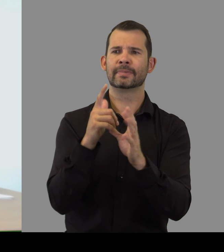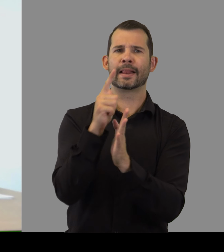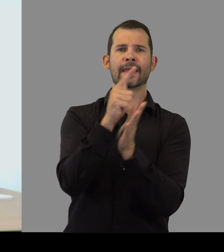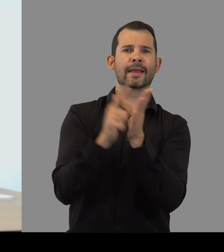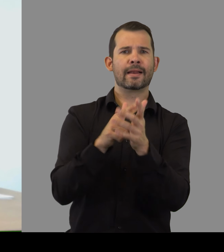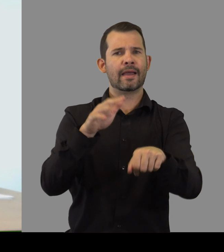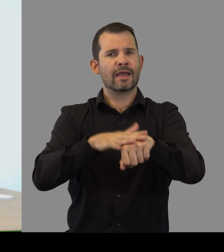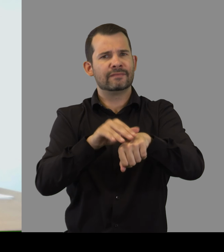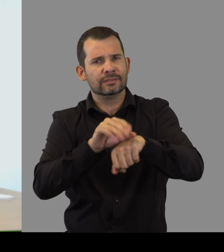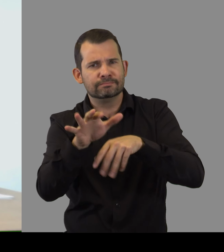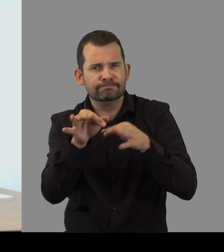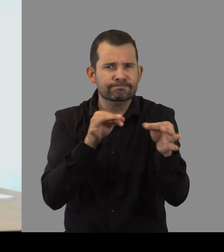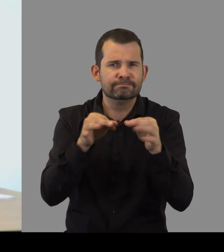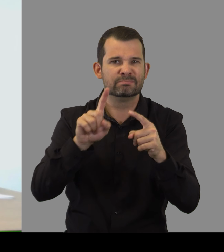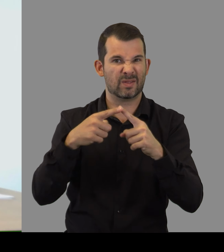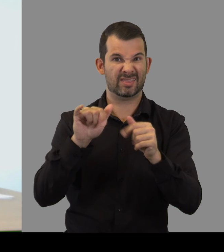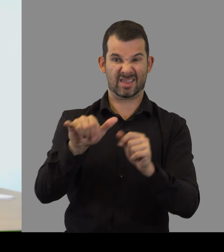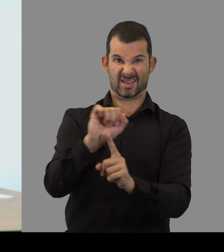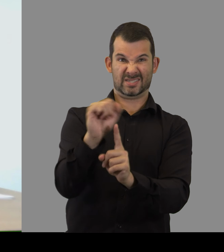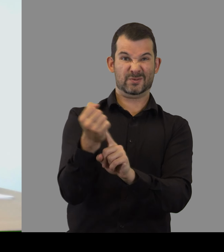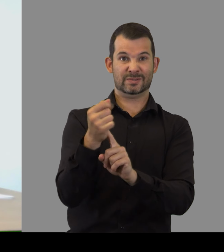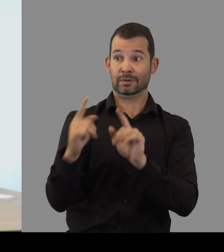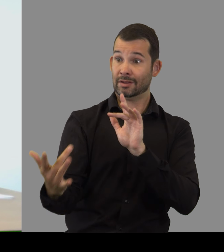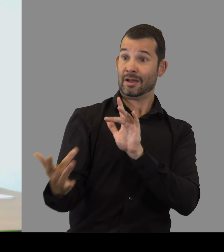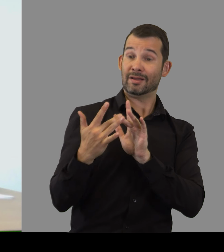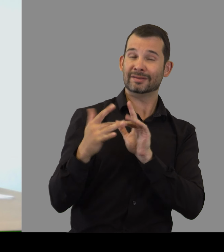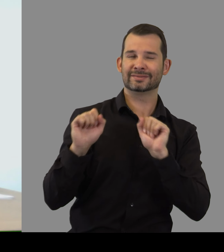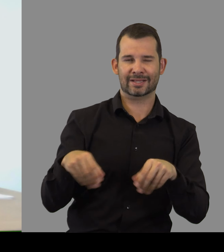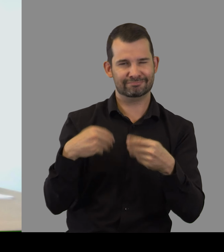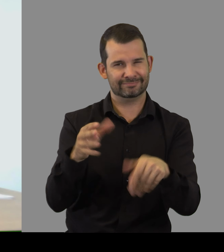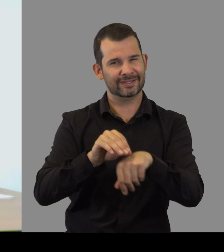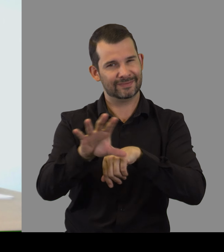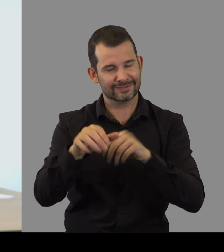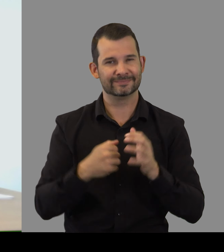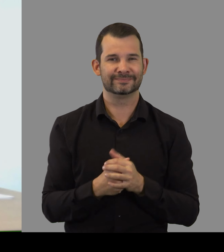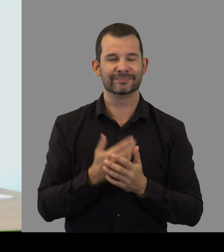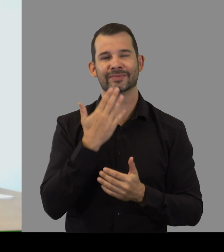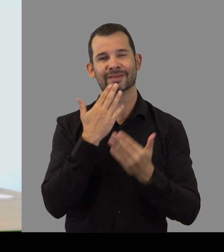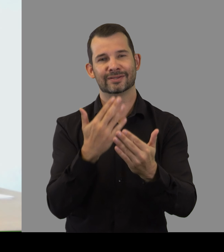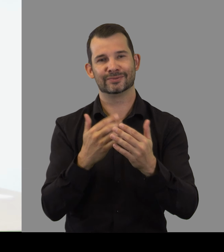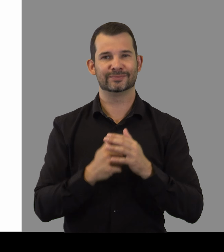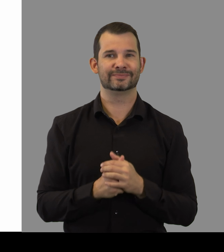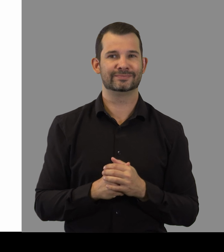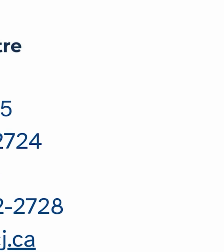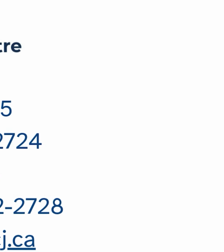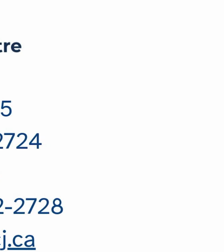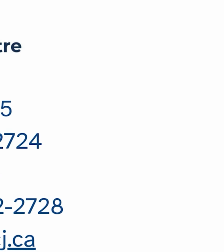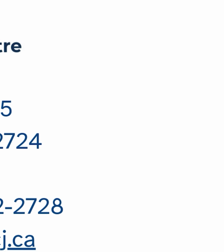advice about the situation upon your contact. Thank you.